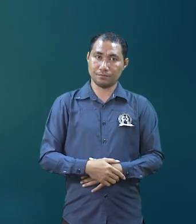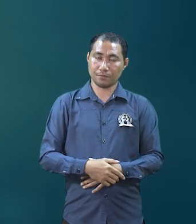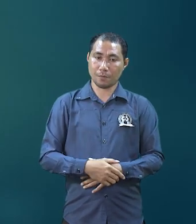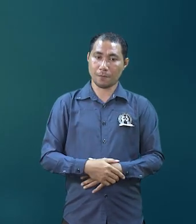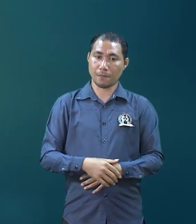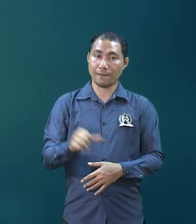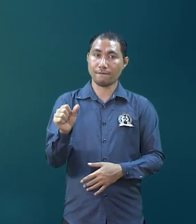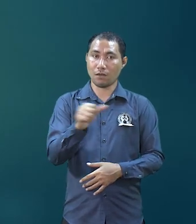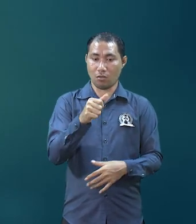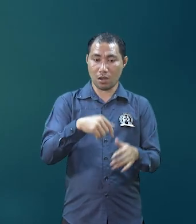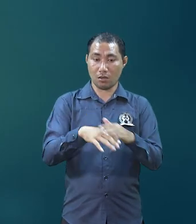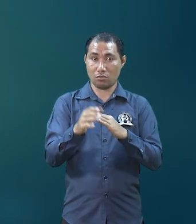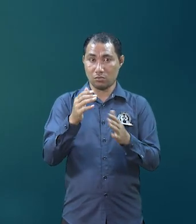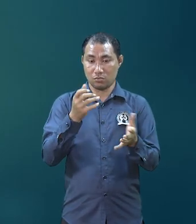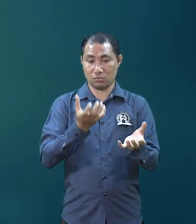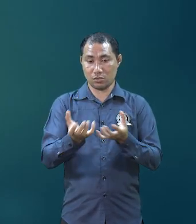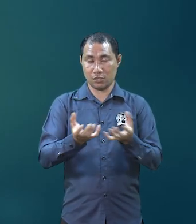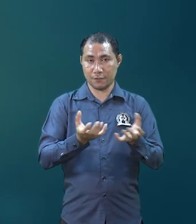used in cooking.